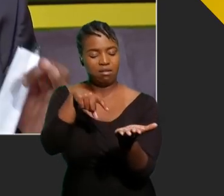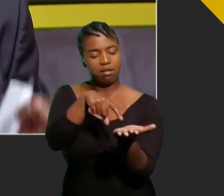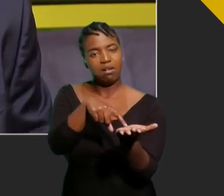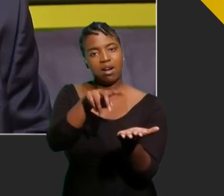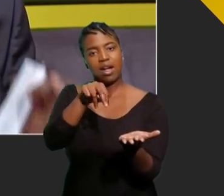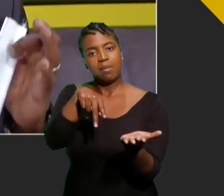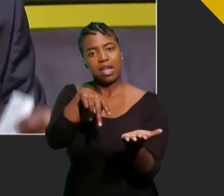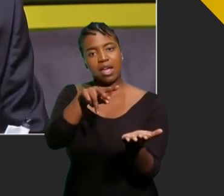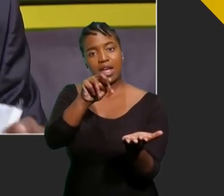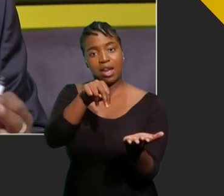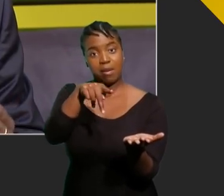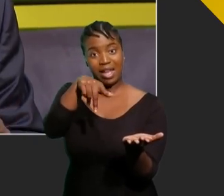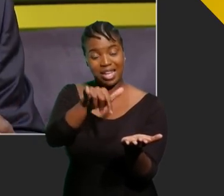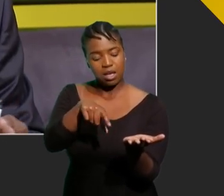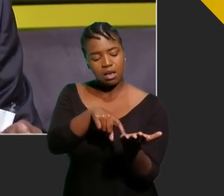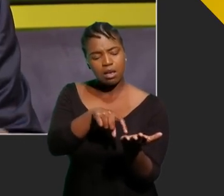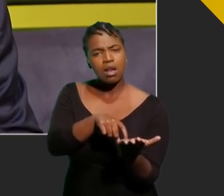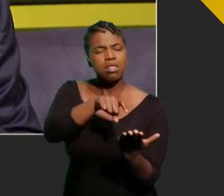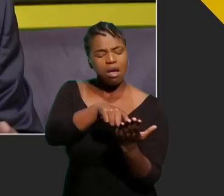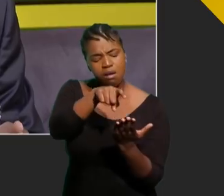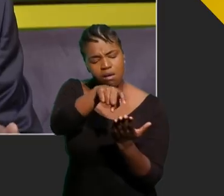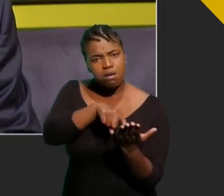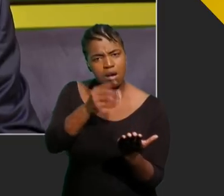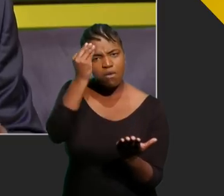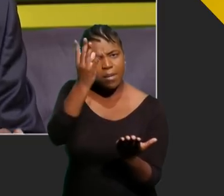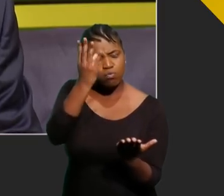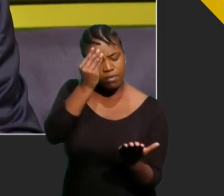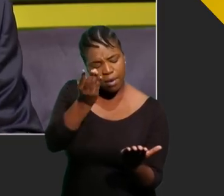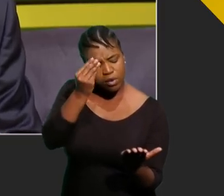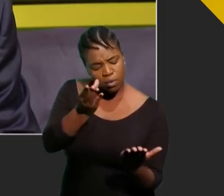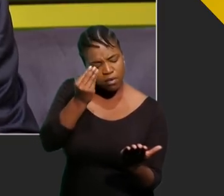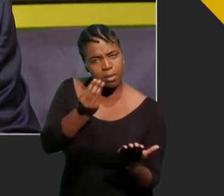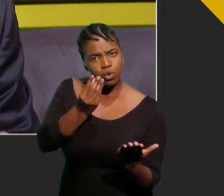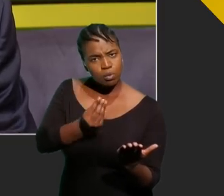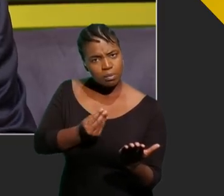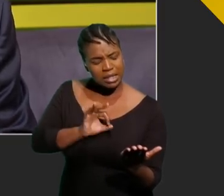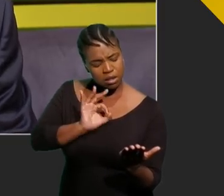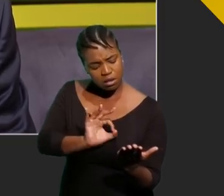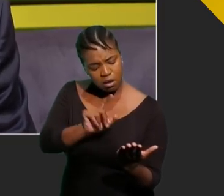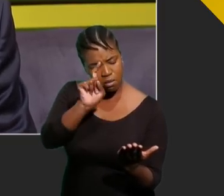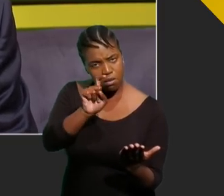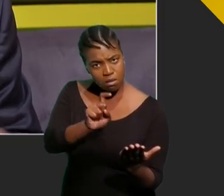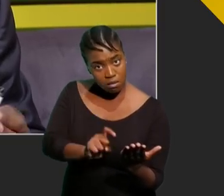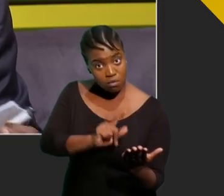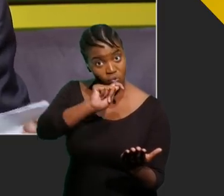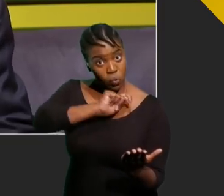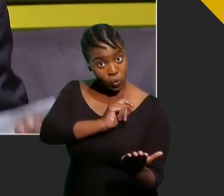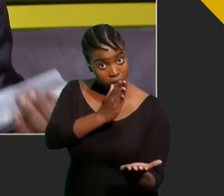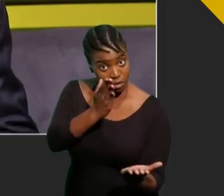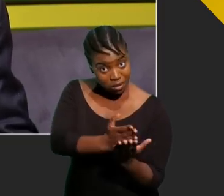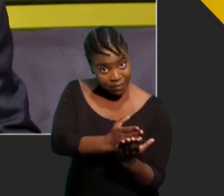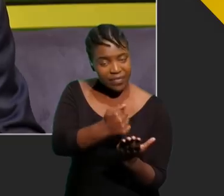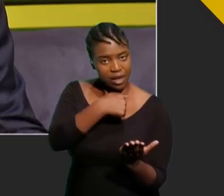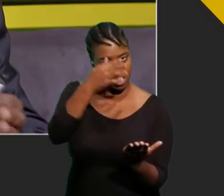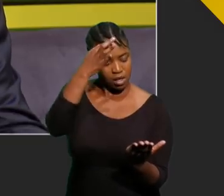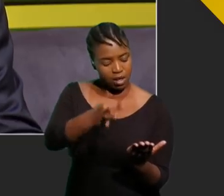Okay. A prosecutor then he has to bag the information. Yeah, effectively. And then the prosecutor